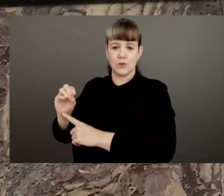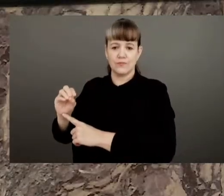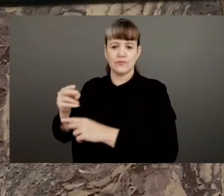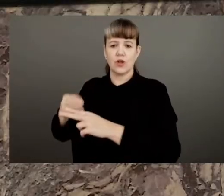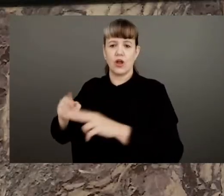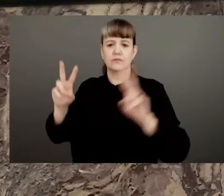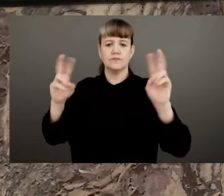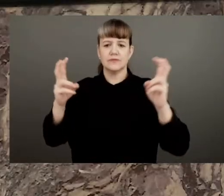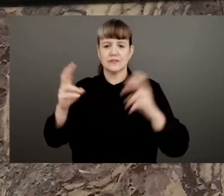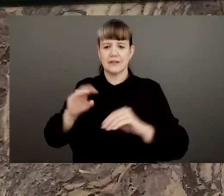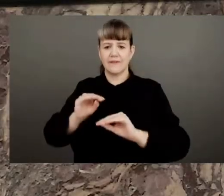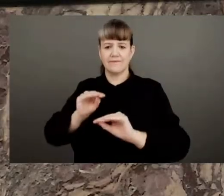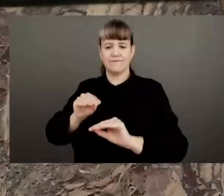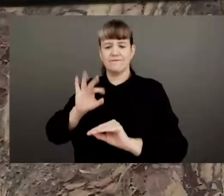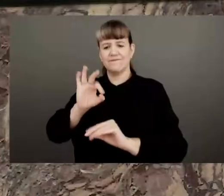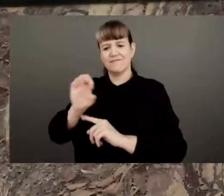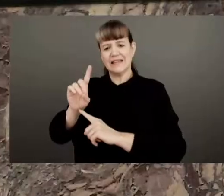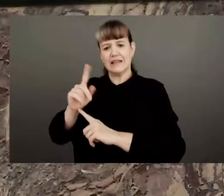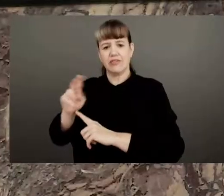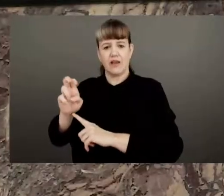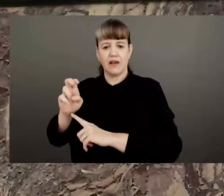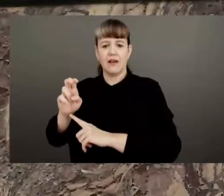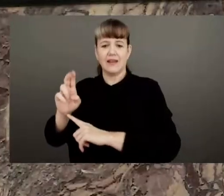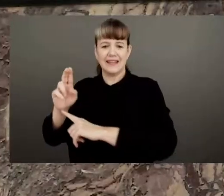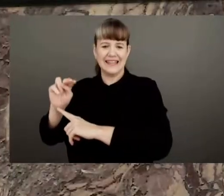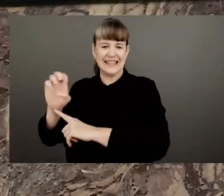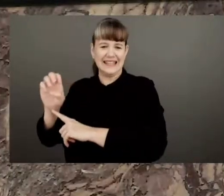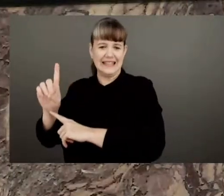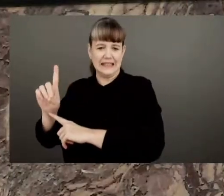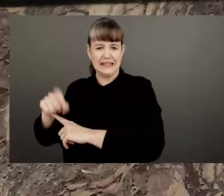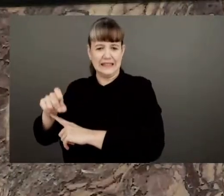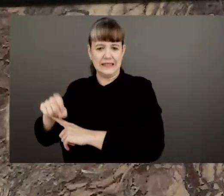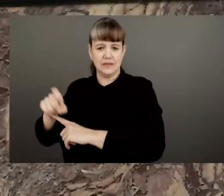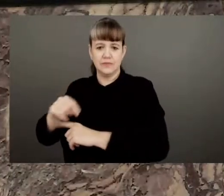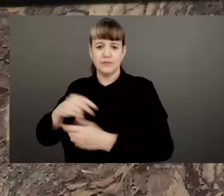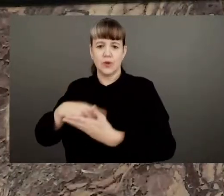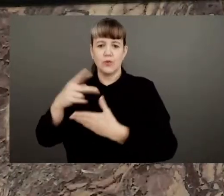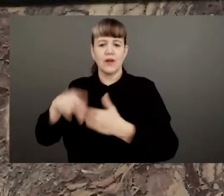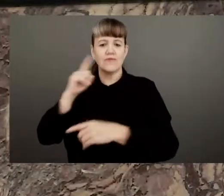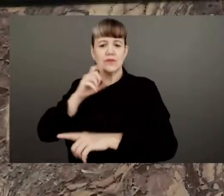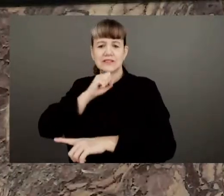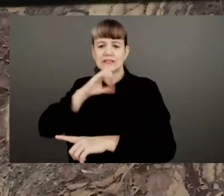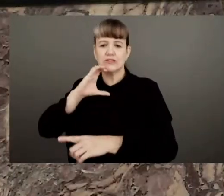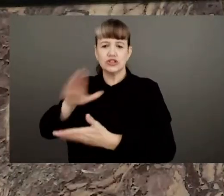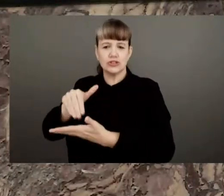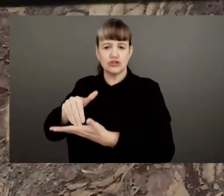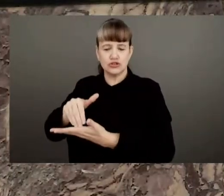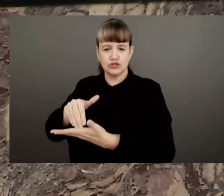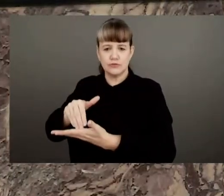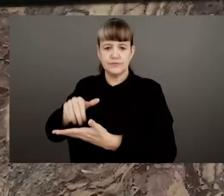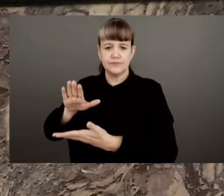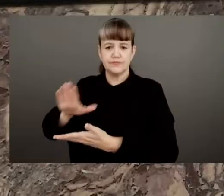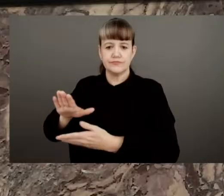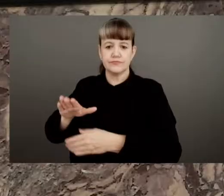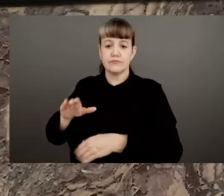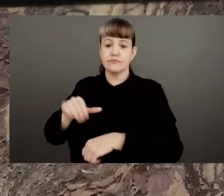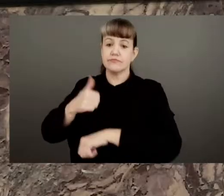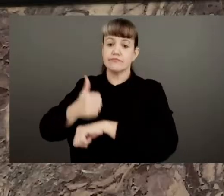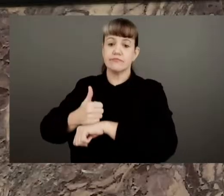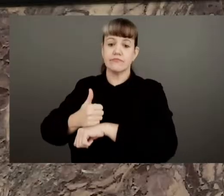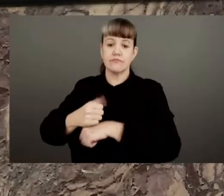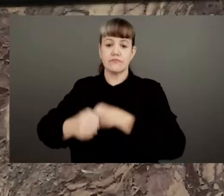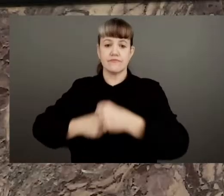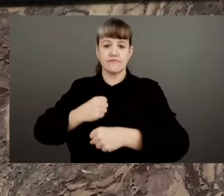Activity Centre. This program was created in 2021 at the height of the COVID-19